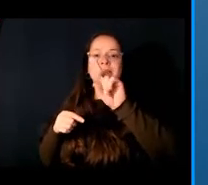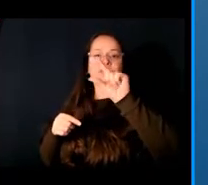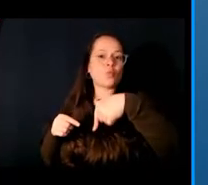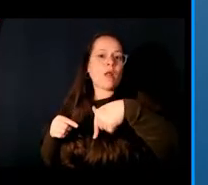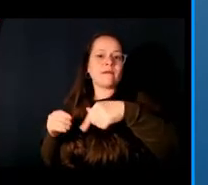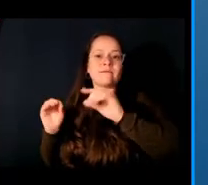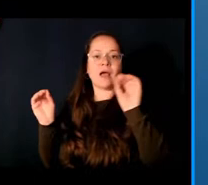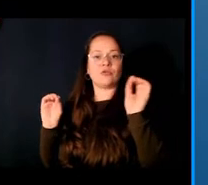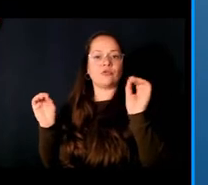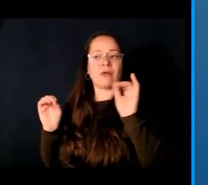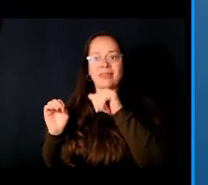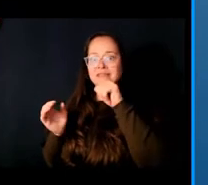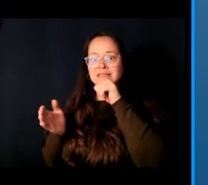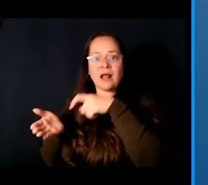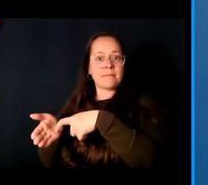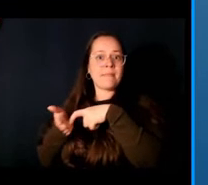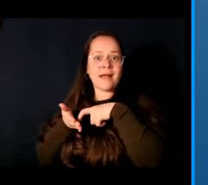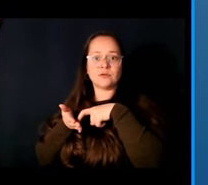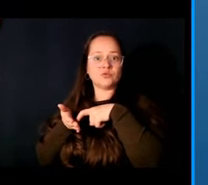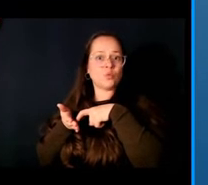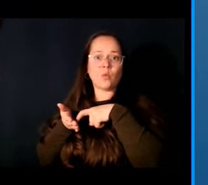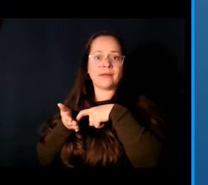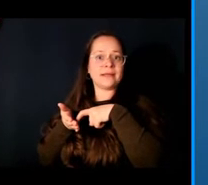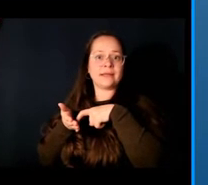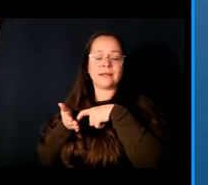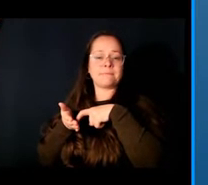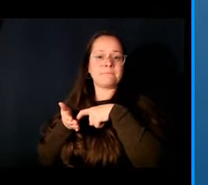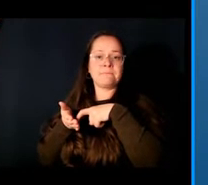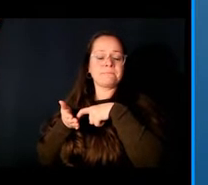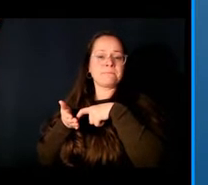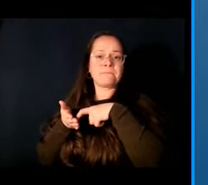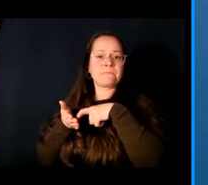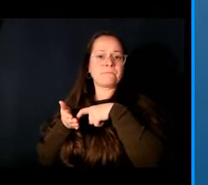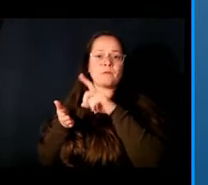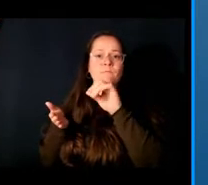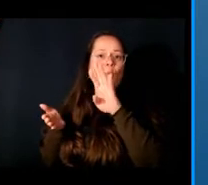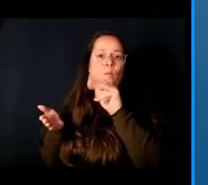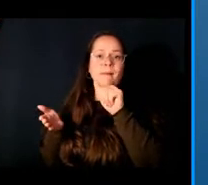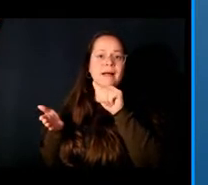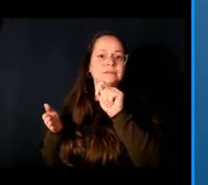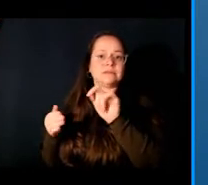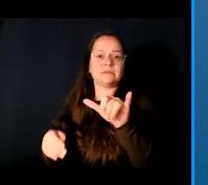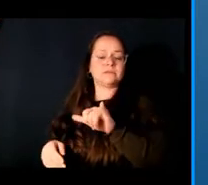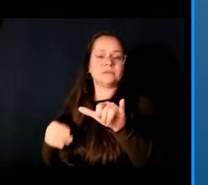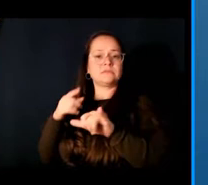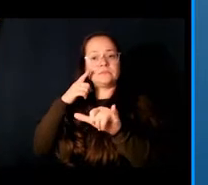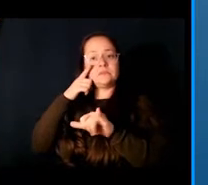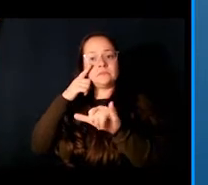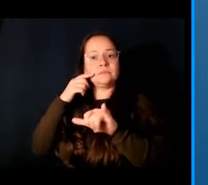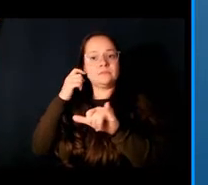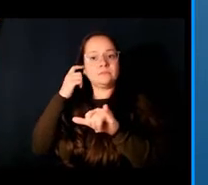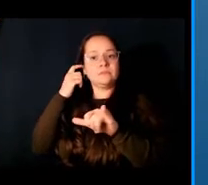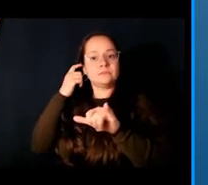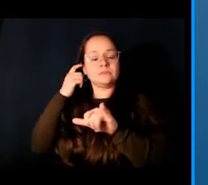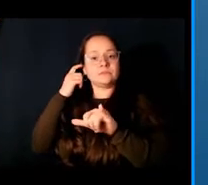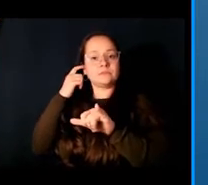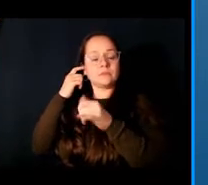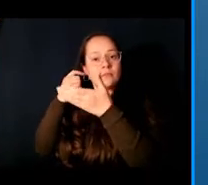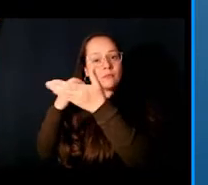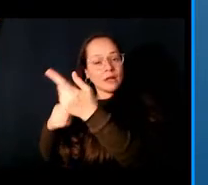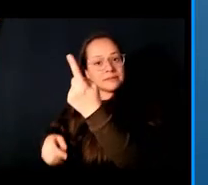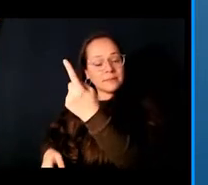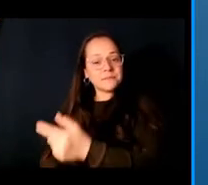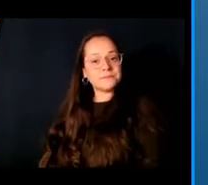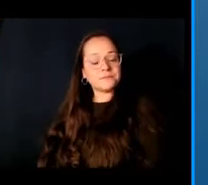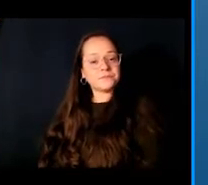and it's not a mandatory uh a mandatory format uh Ms Daughtry did you have